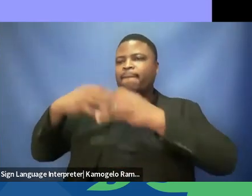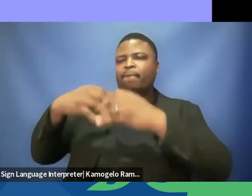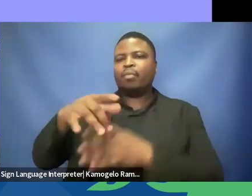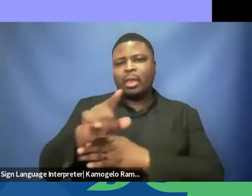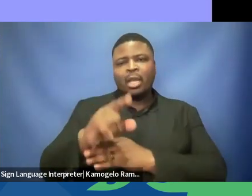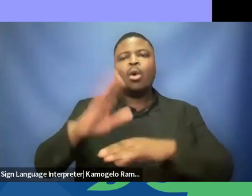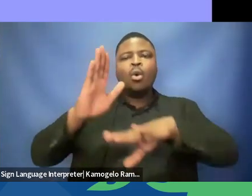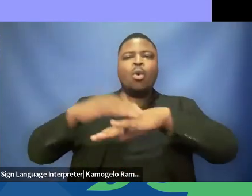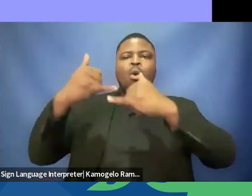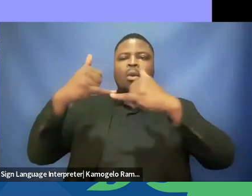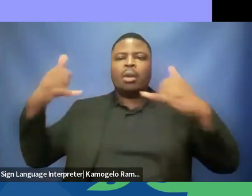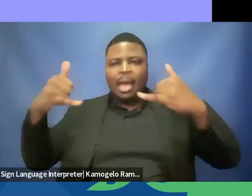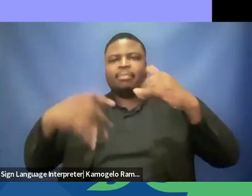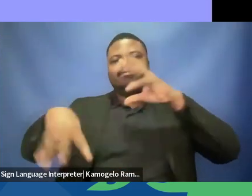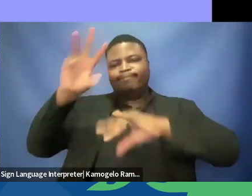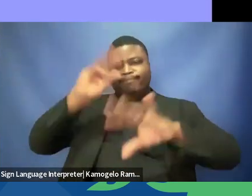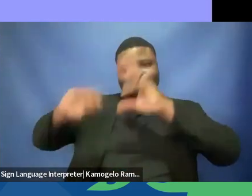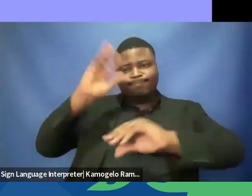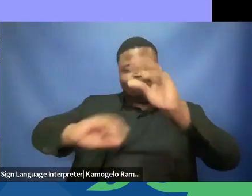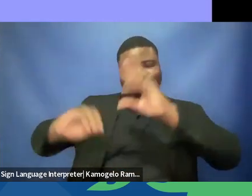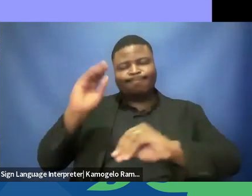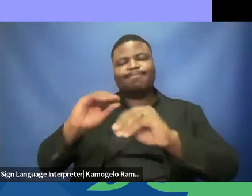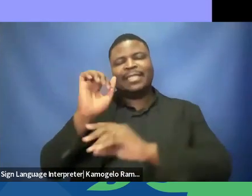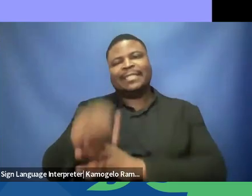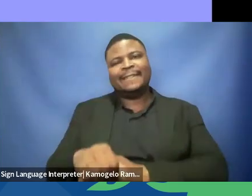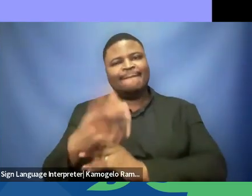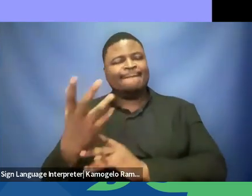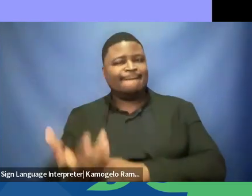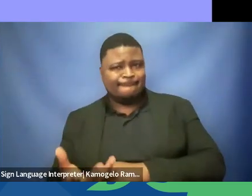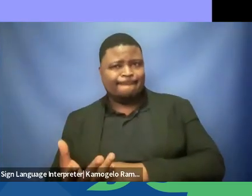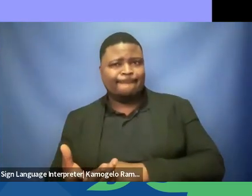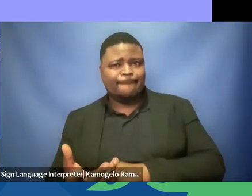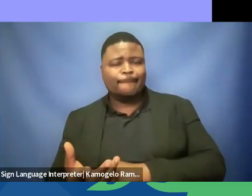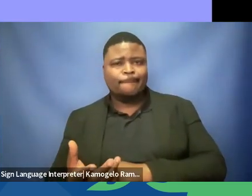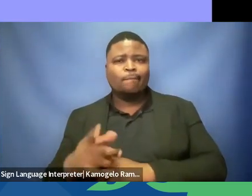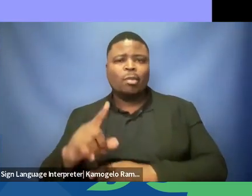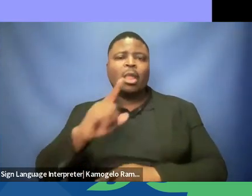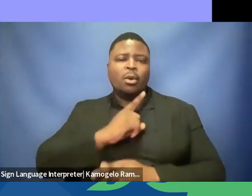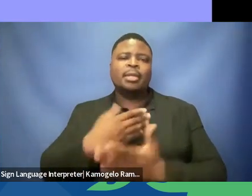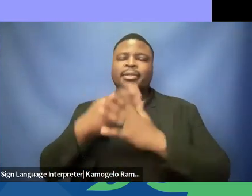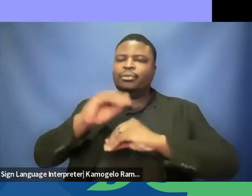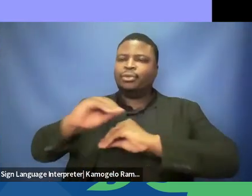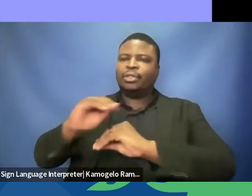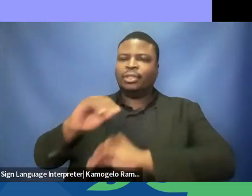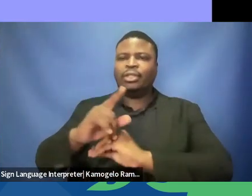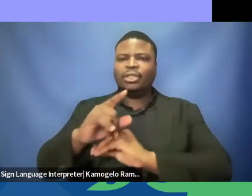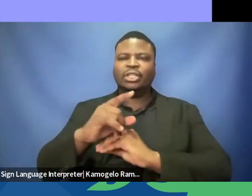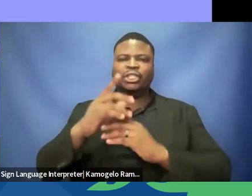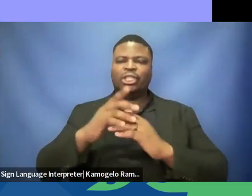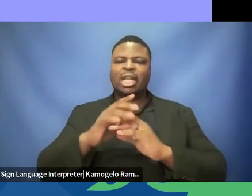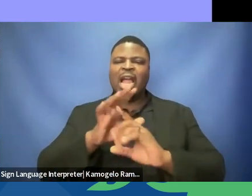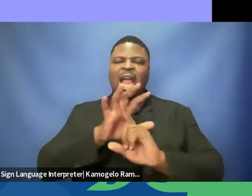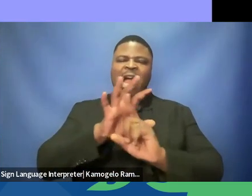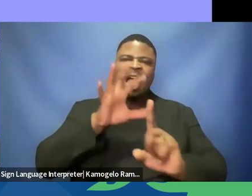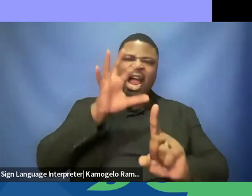platform where we specifically, which is specifically for harm reduction and stimulant use. I've